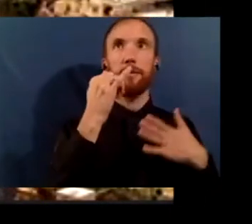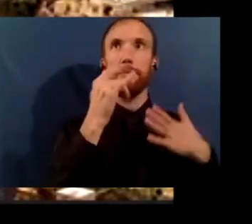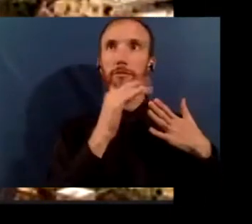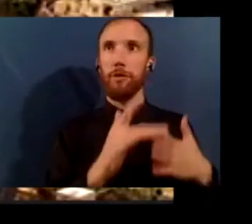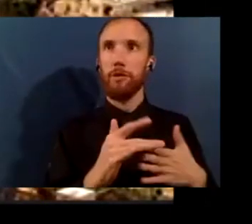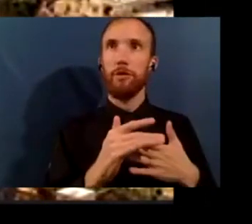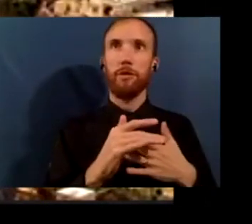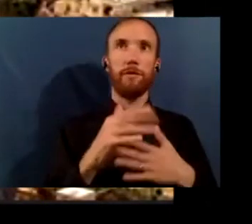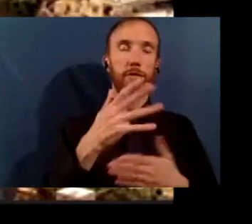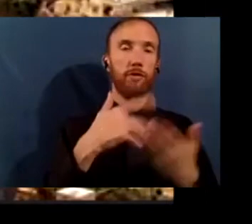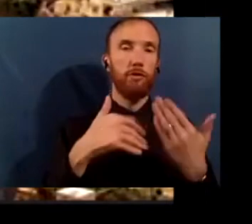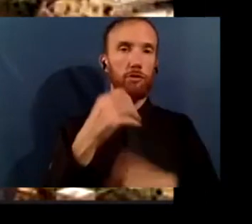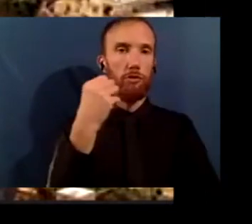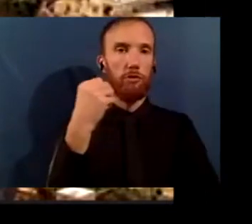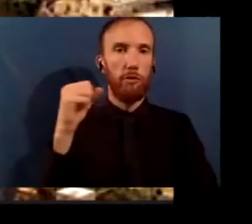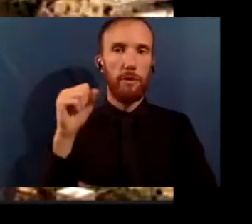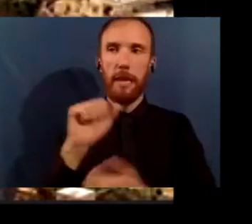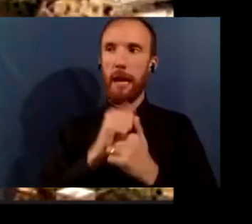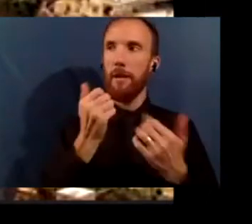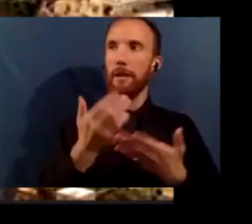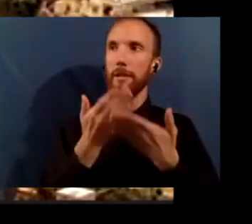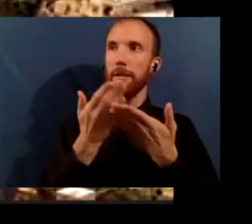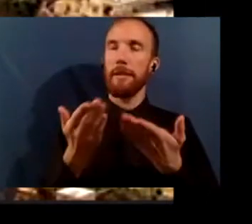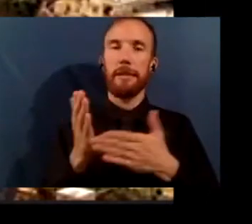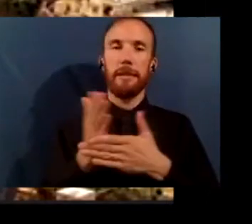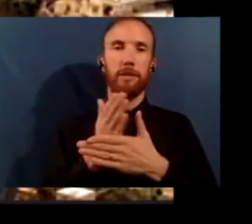is not likely to do the same,